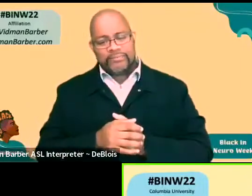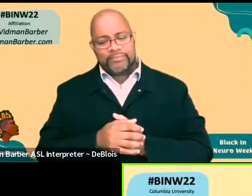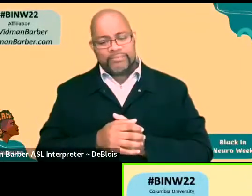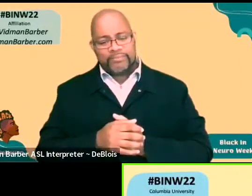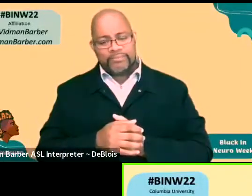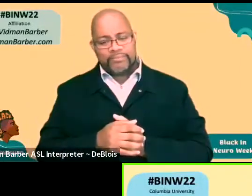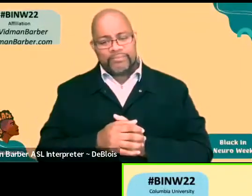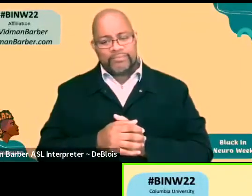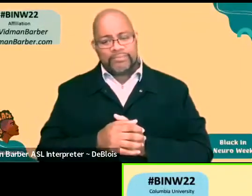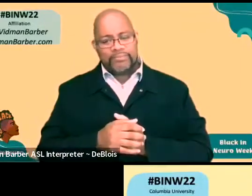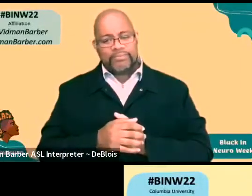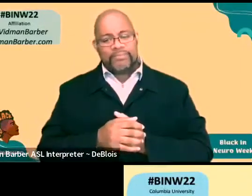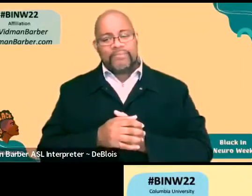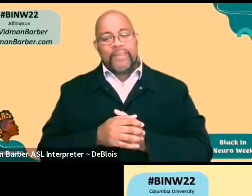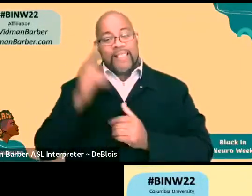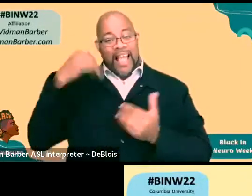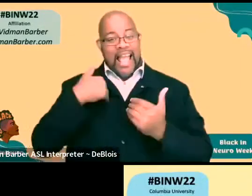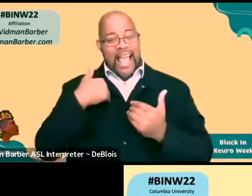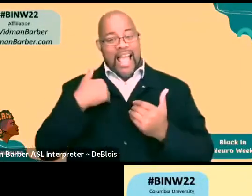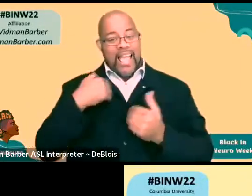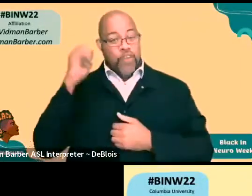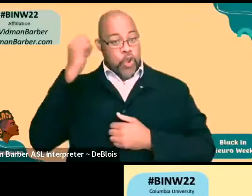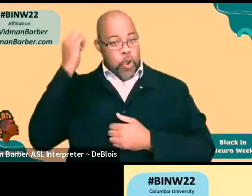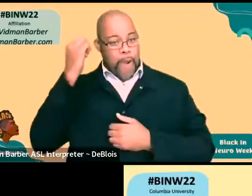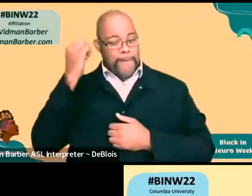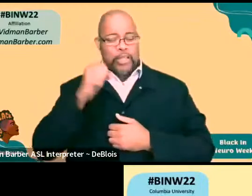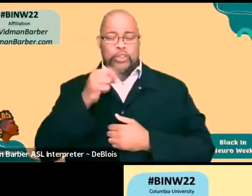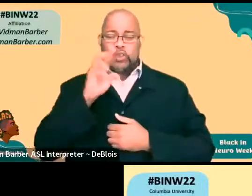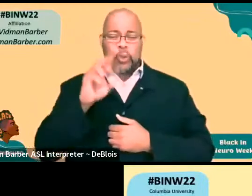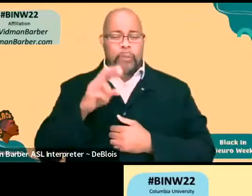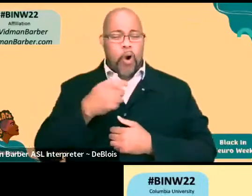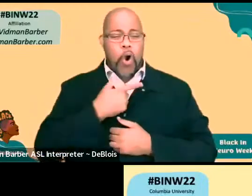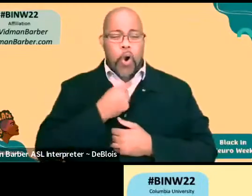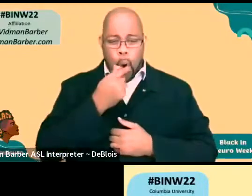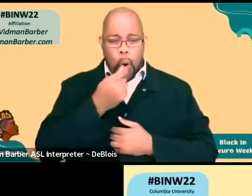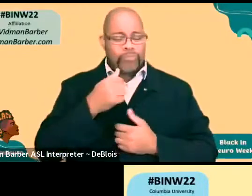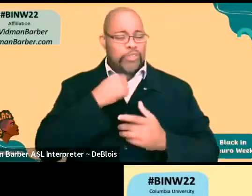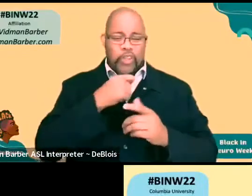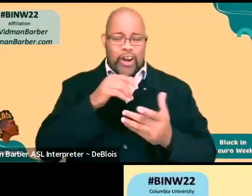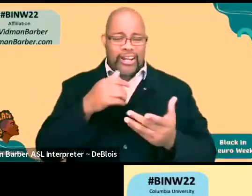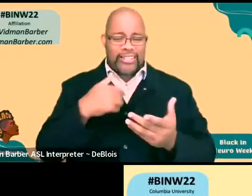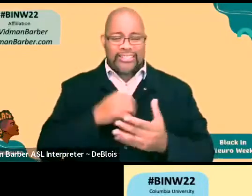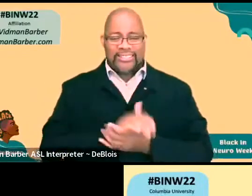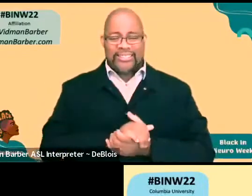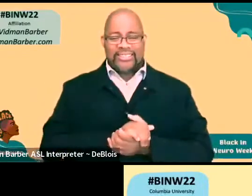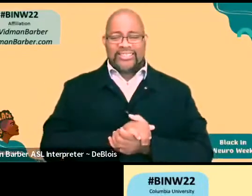doing? I think I have the European super cold, so excuse me and mine.